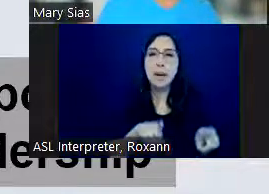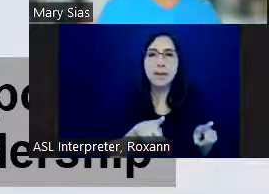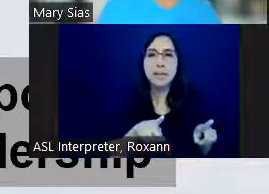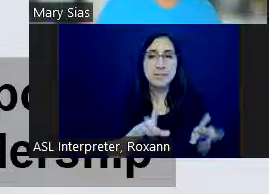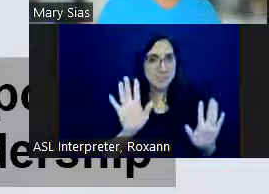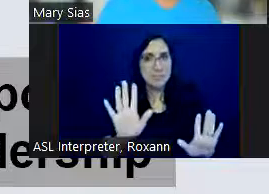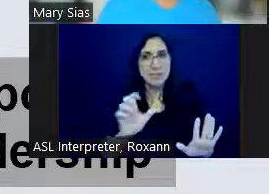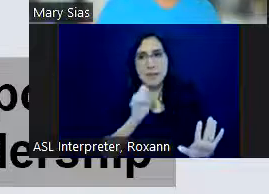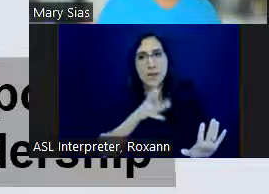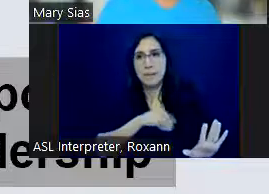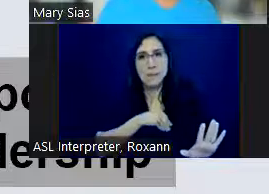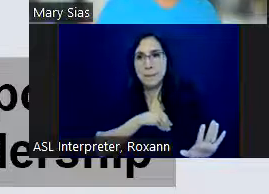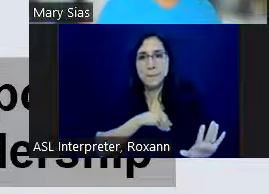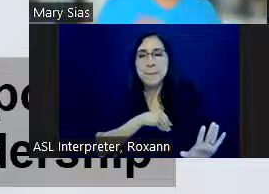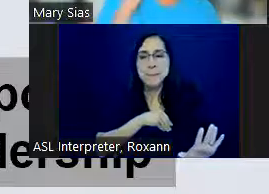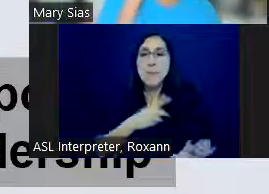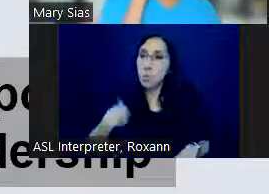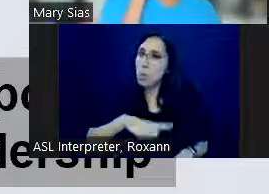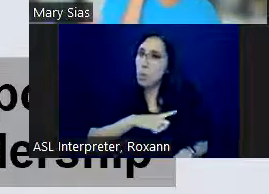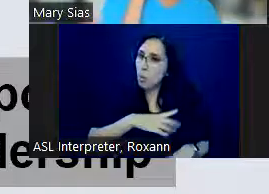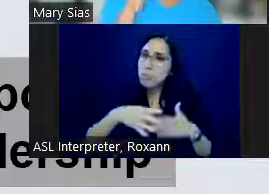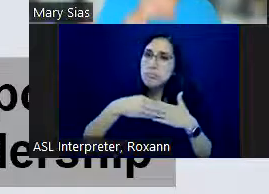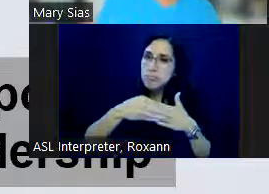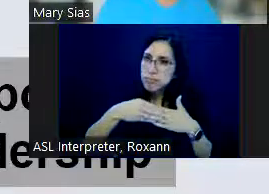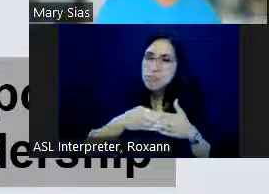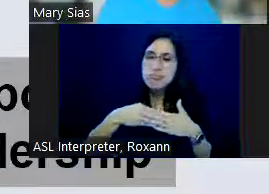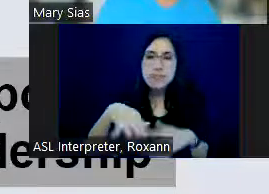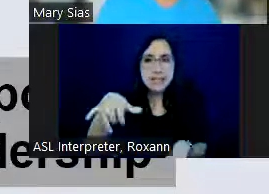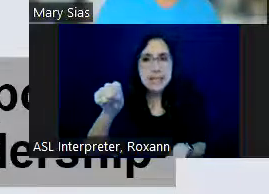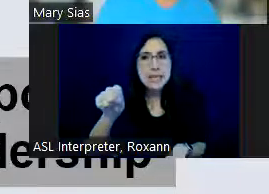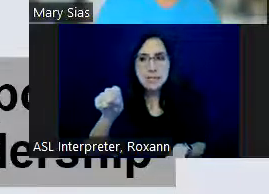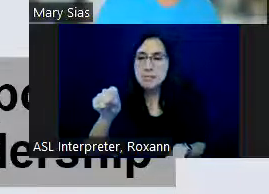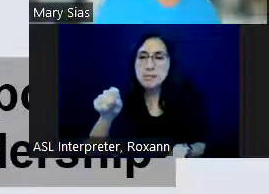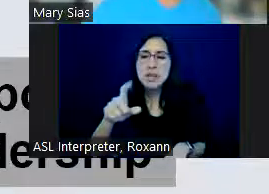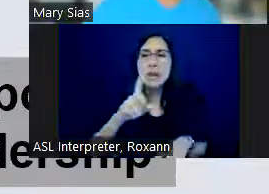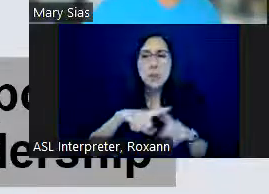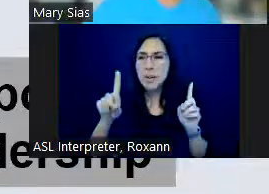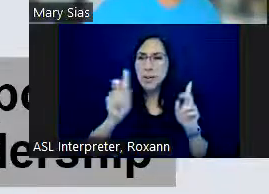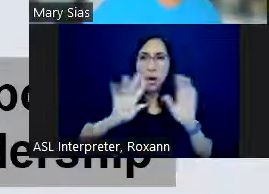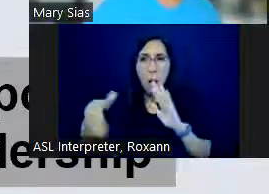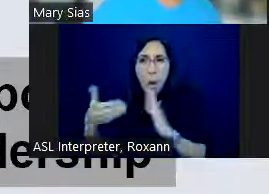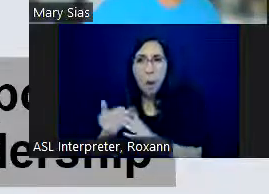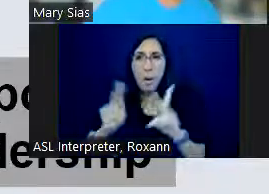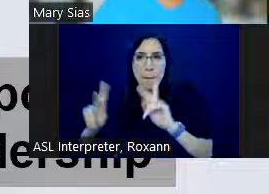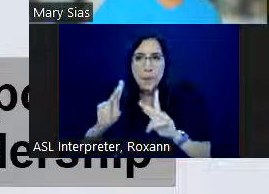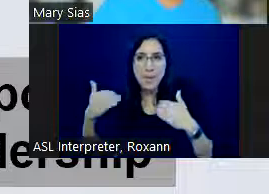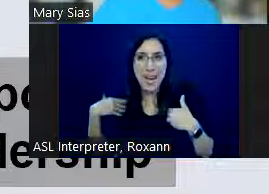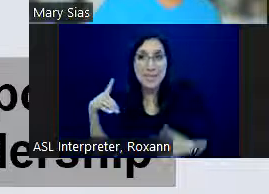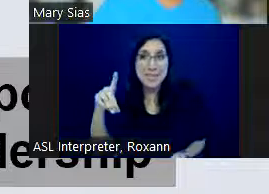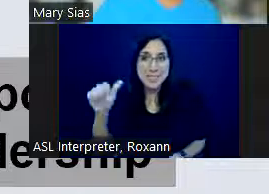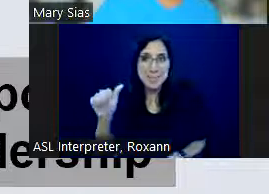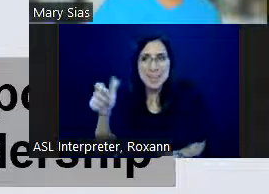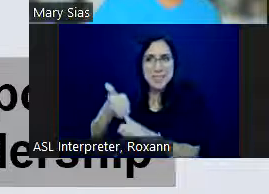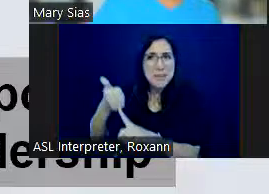flexible. We have been the ones that have been flexible. All those with disabilities have to be flexible every day